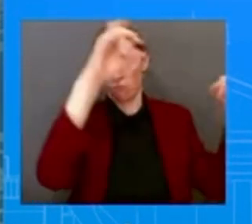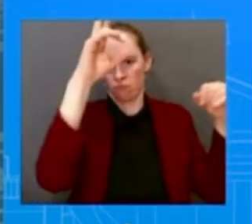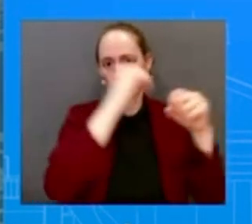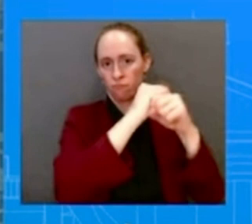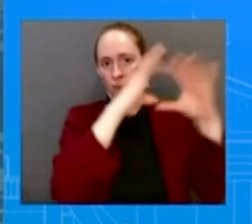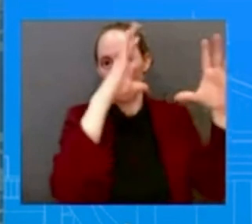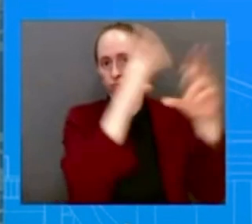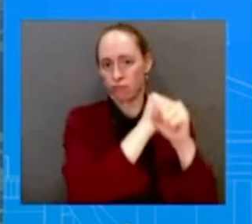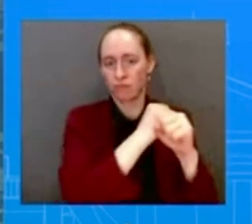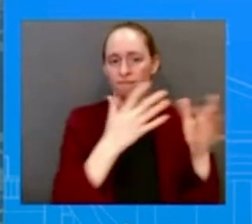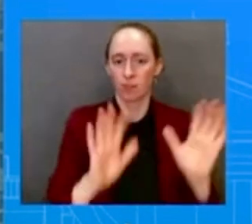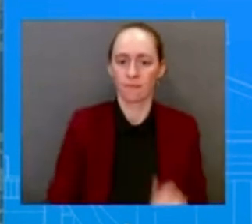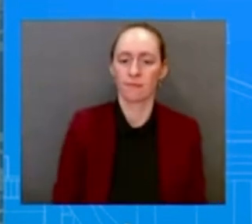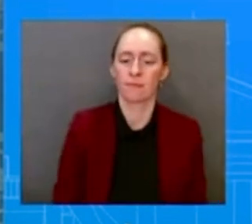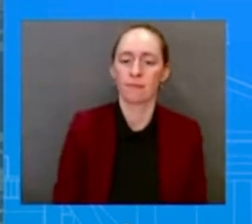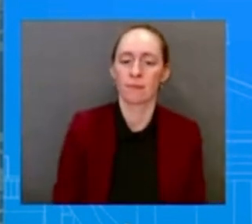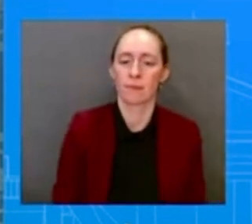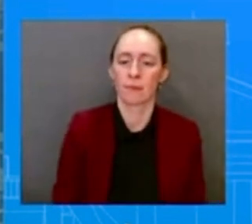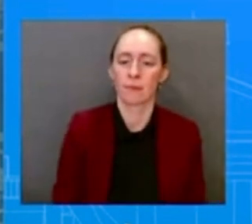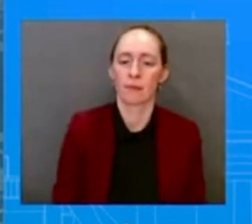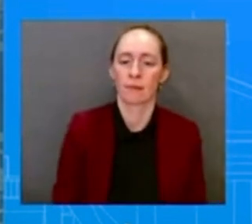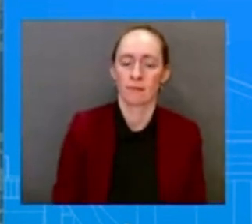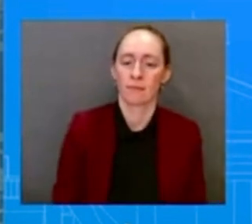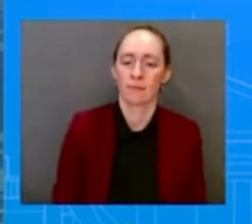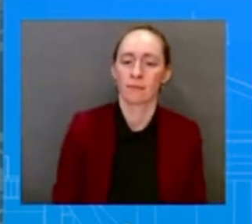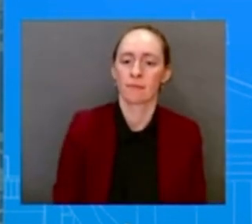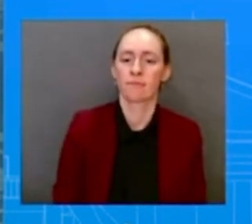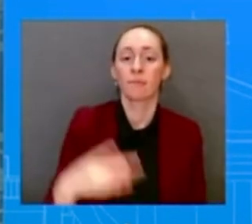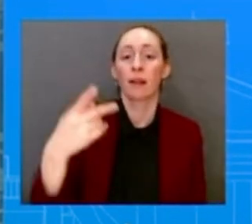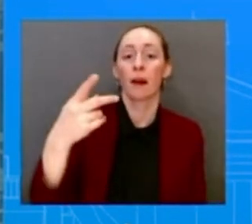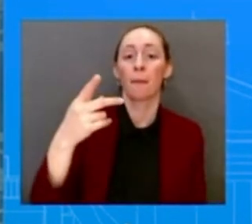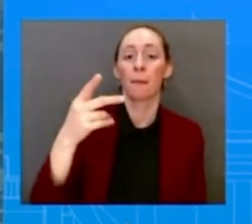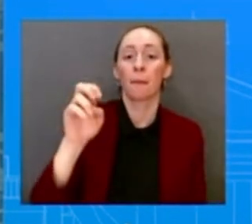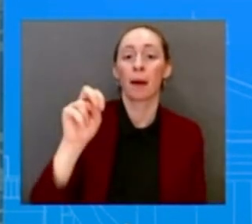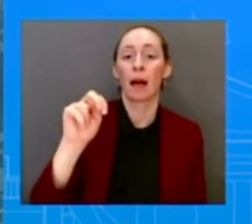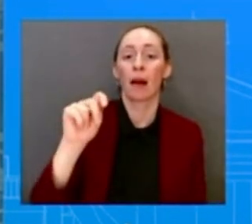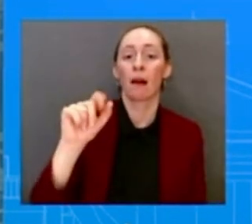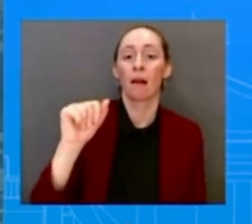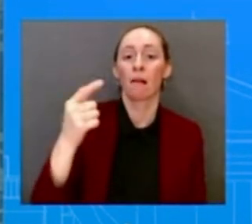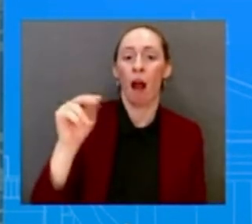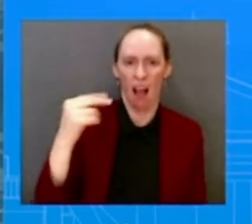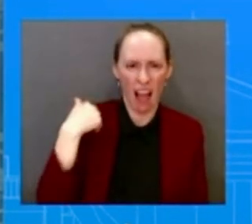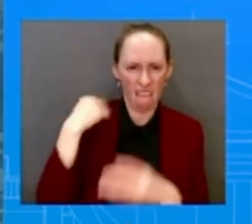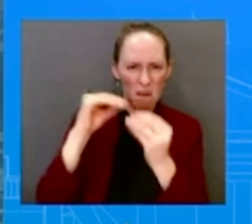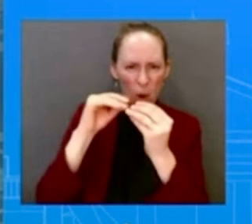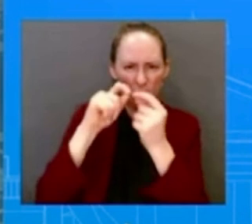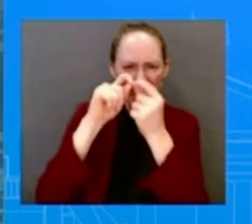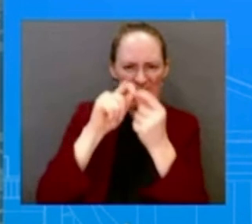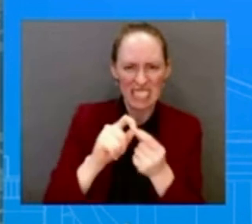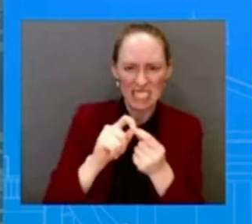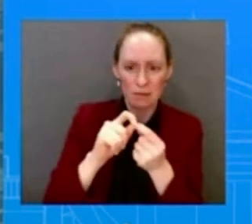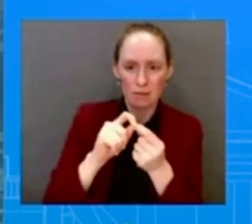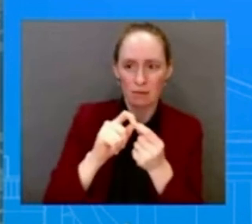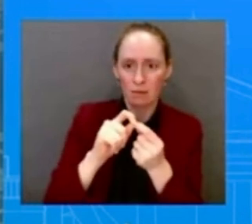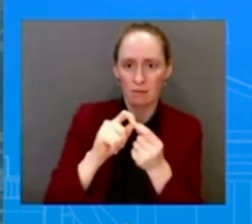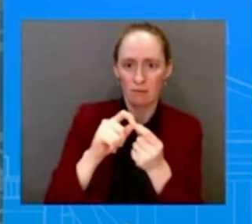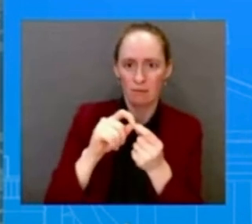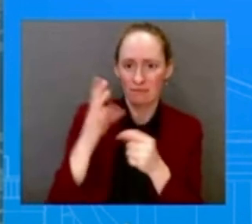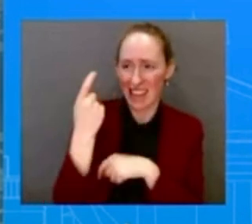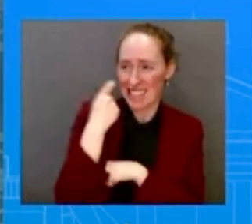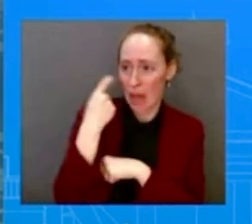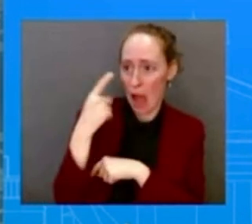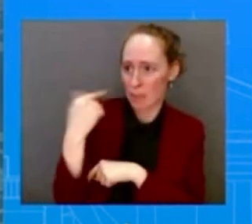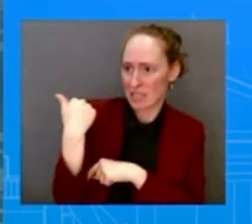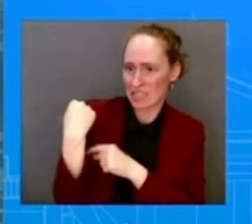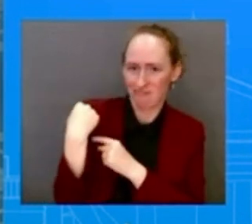details of this later on this afternoon. It's only just within the last hour. We're calling this an object because that's